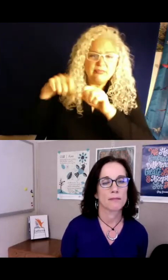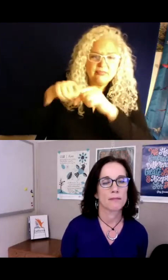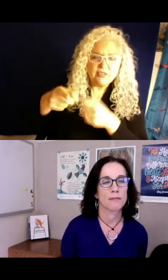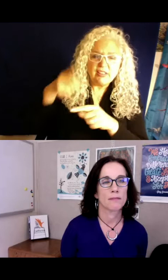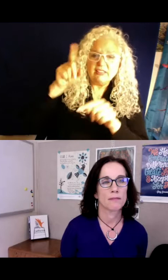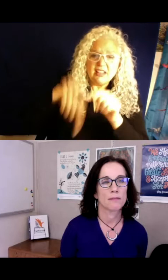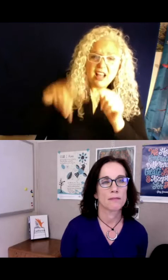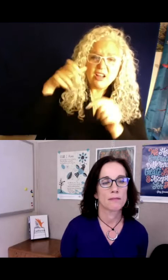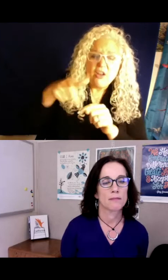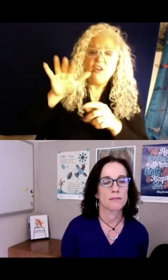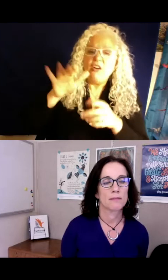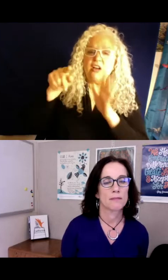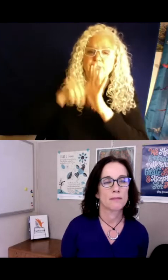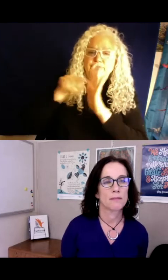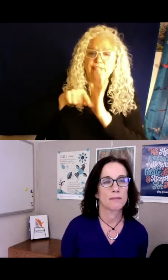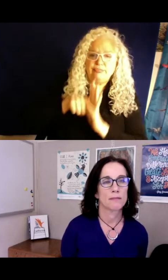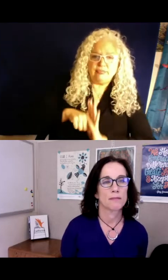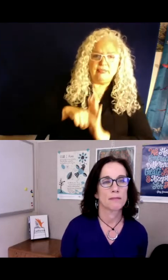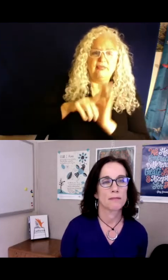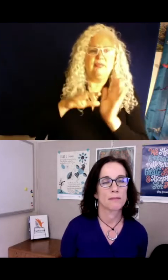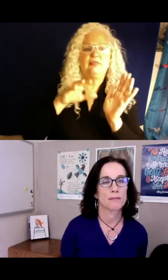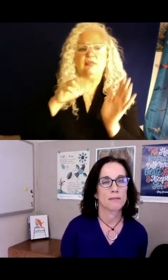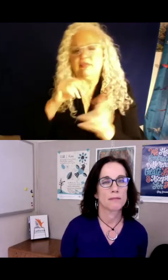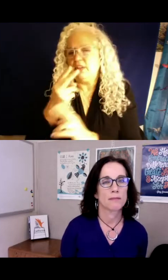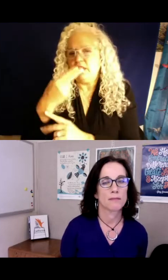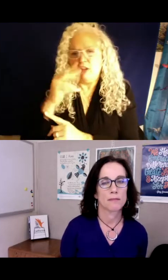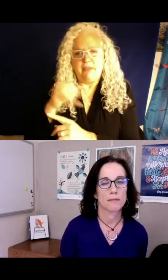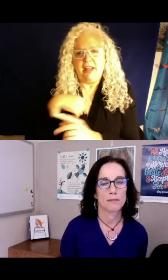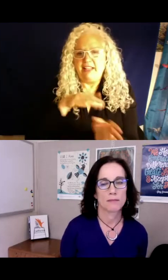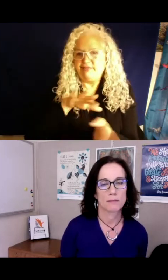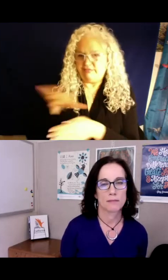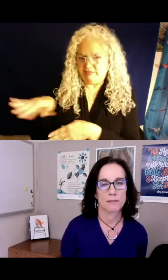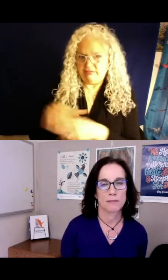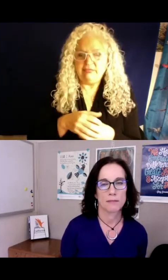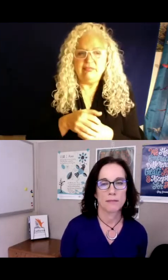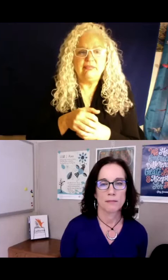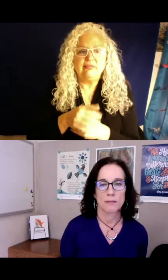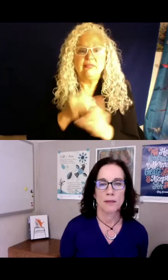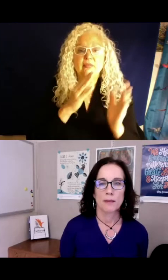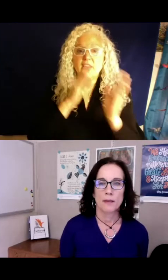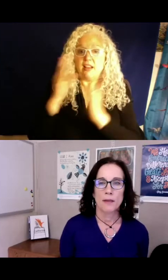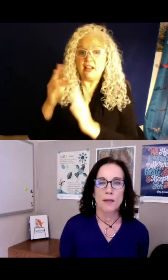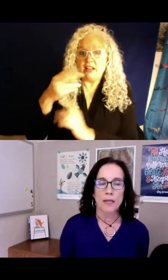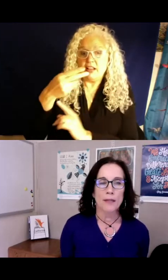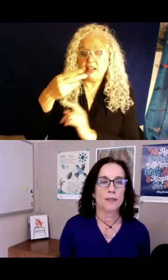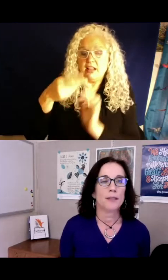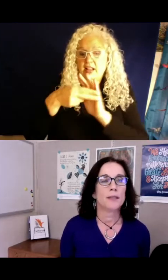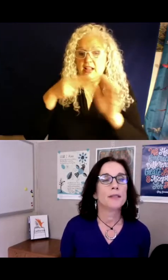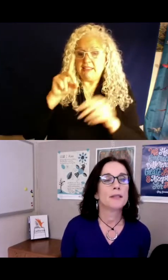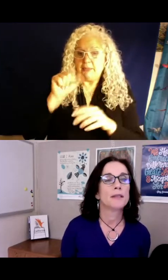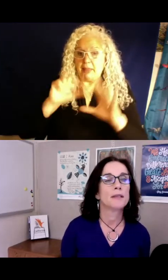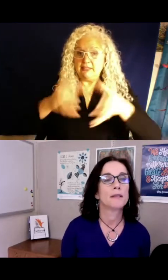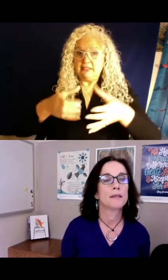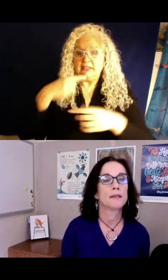offensive and is looked at as derogatory and has a negative connotation. So we don't use that term.